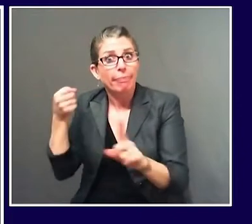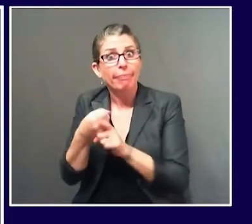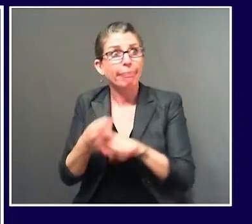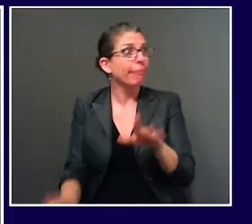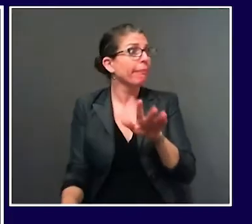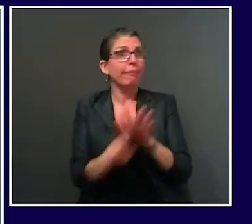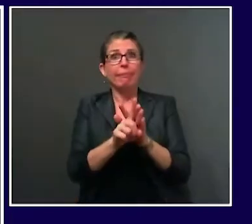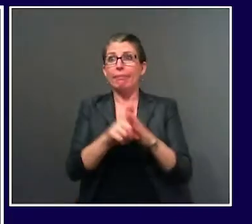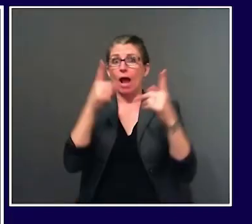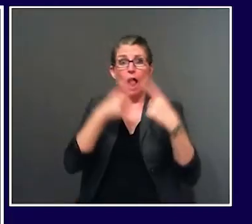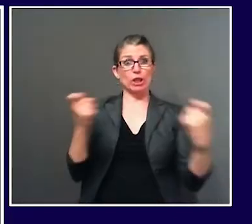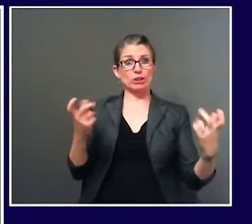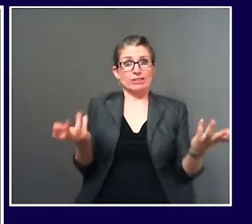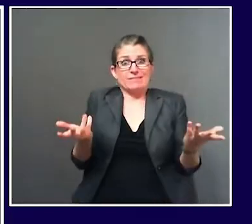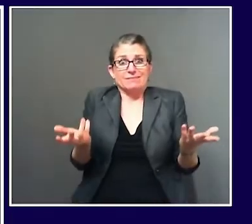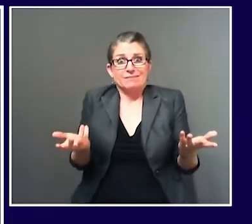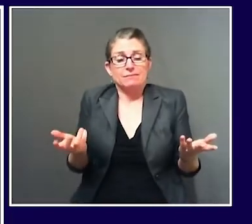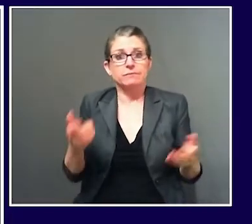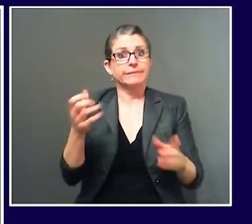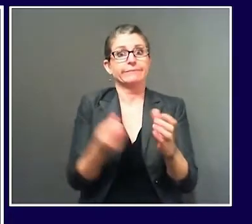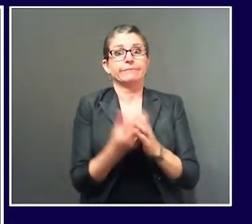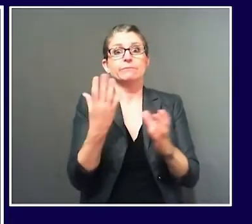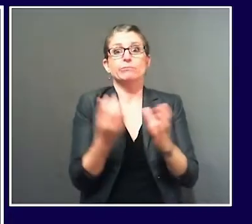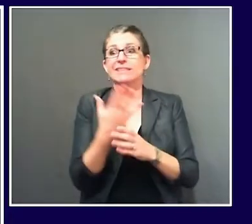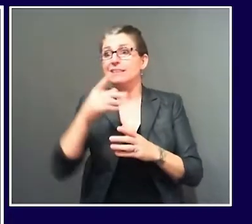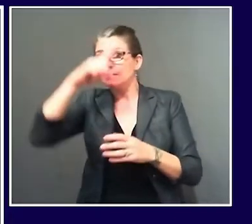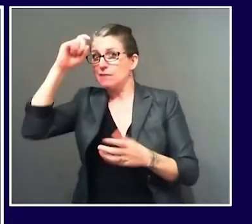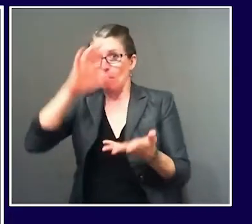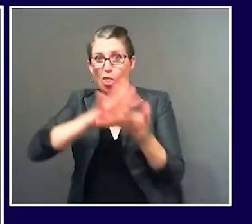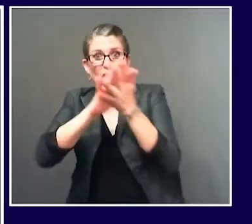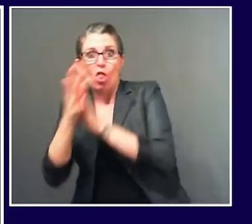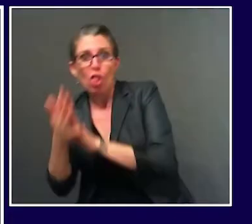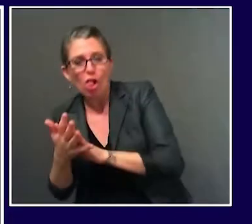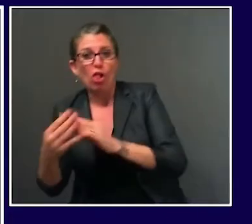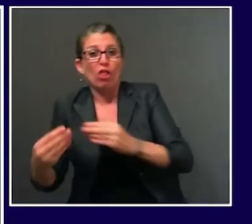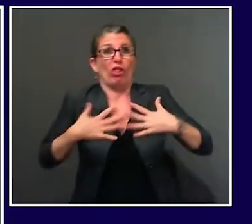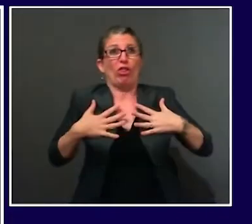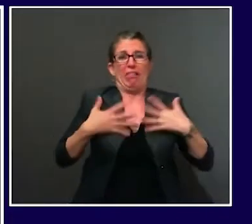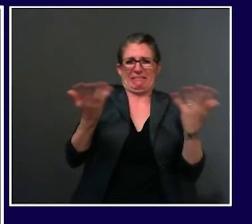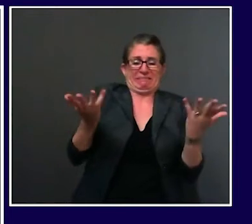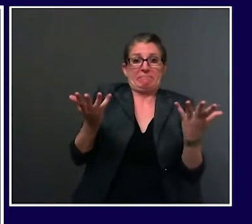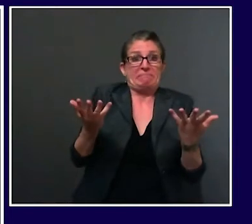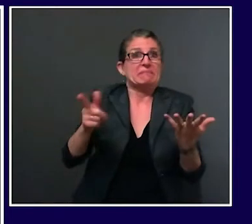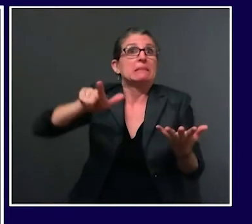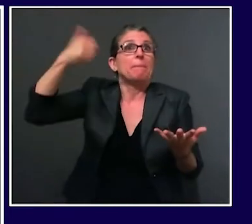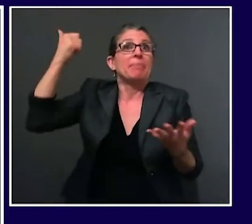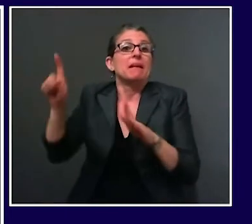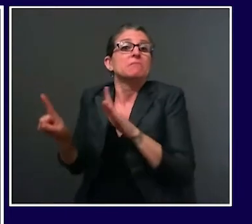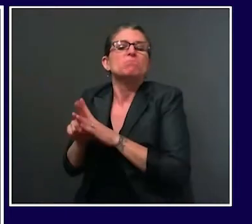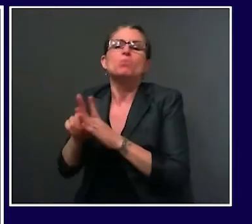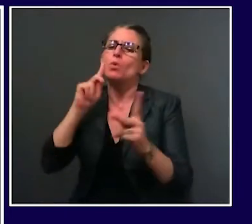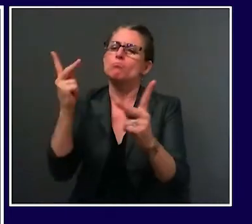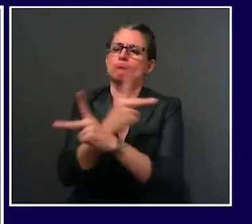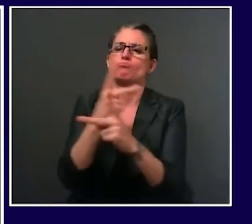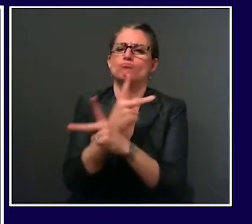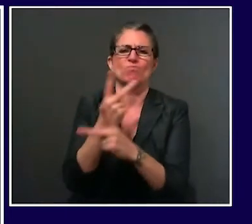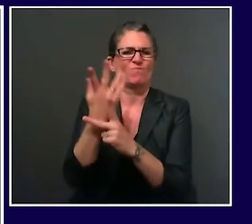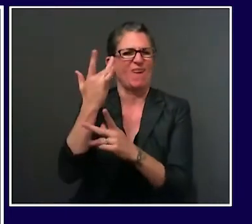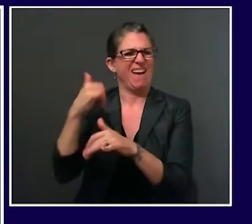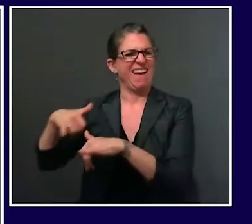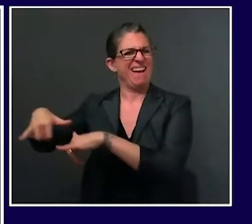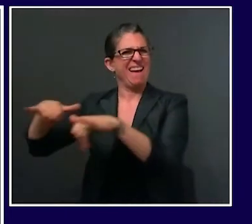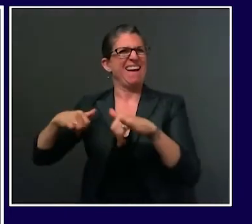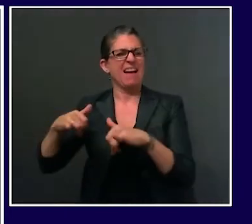warmer weather, folks just all sort of felt crummy at the same time. We'll know more in the coming days as our investigation unfolds